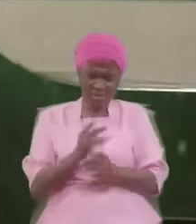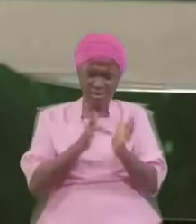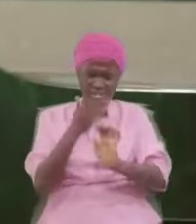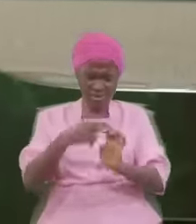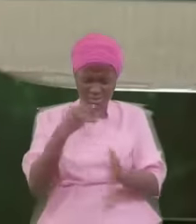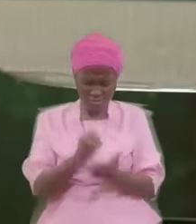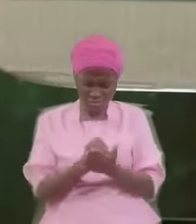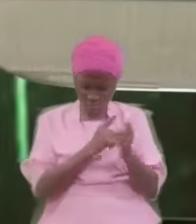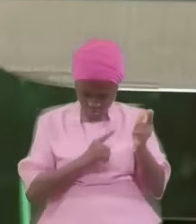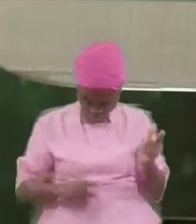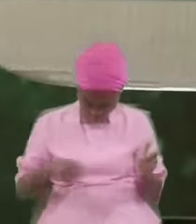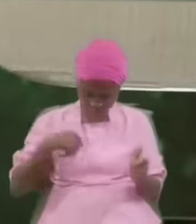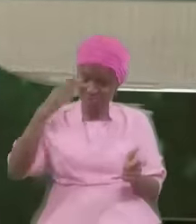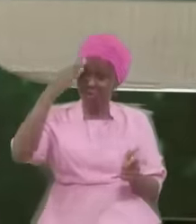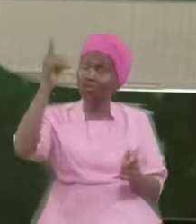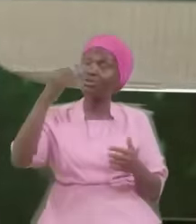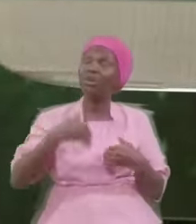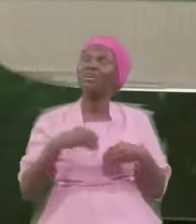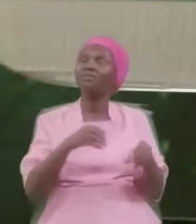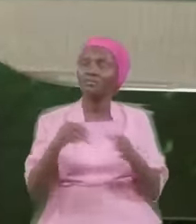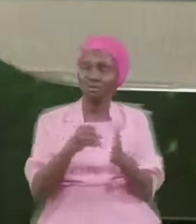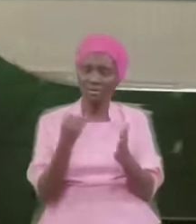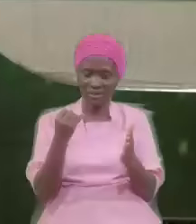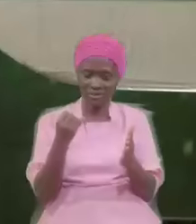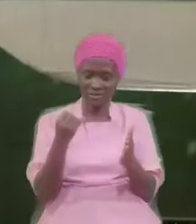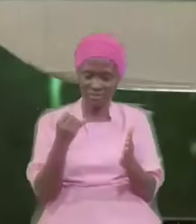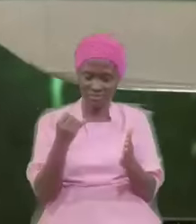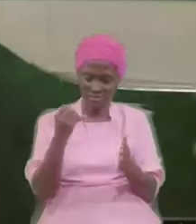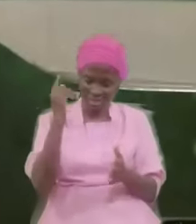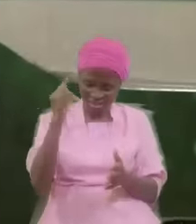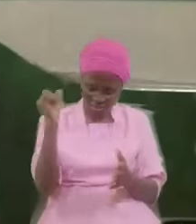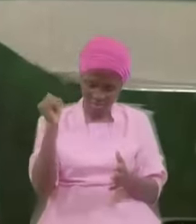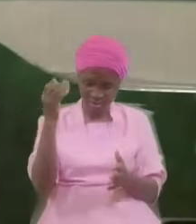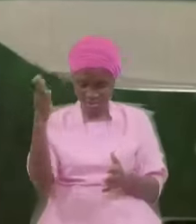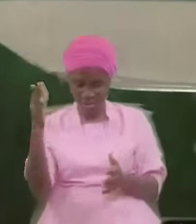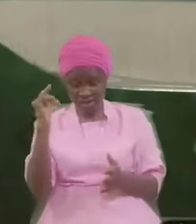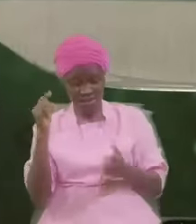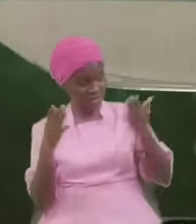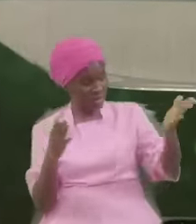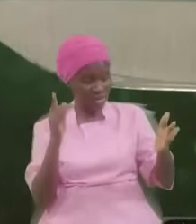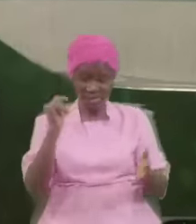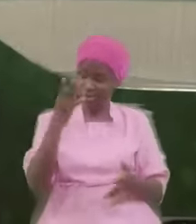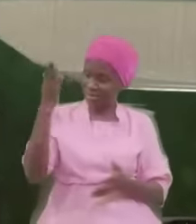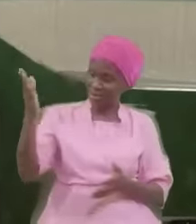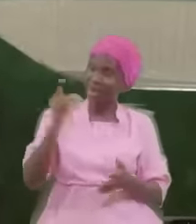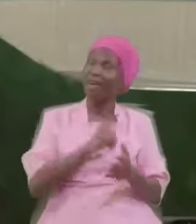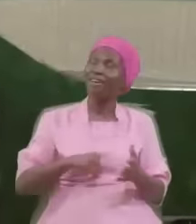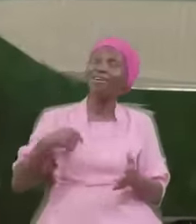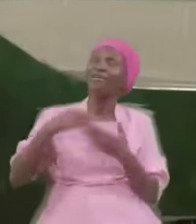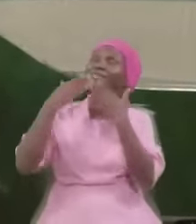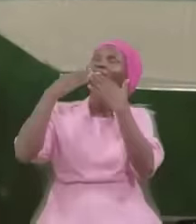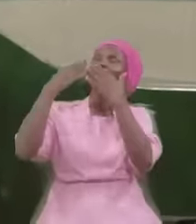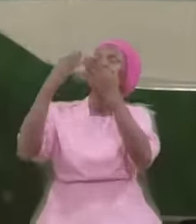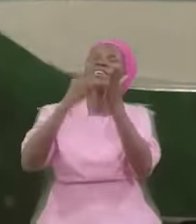Lord, we know you've done it. There's testimony there, there's testimony there. Lord, we thank you. It